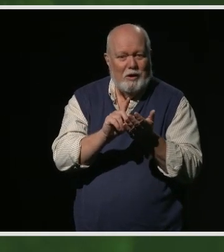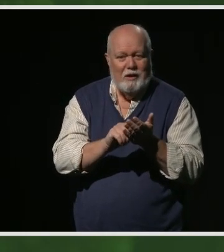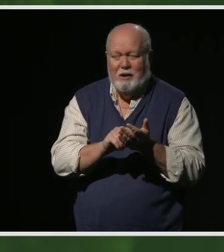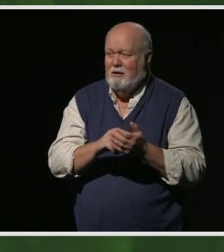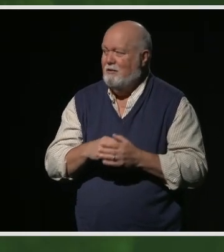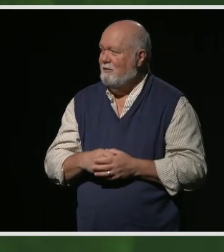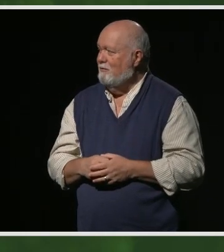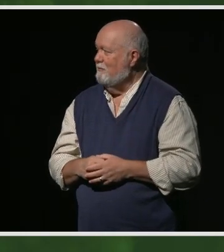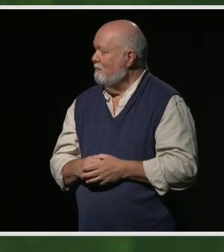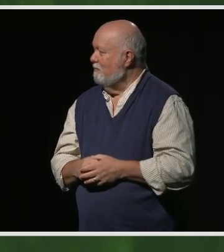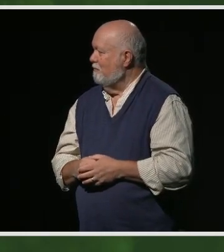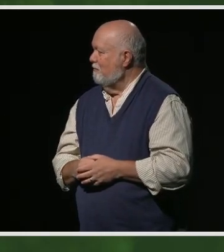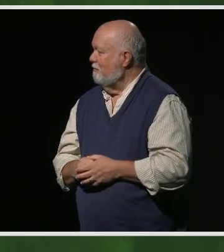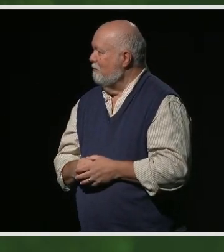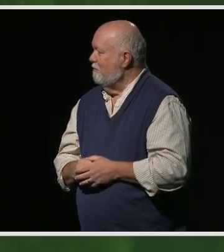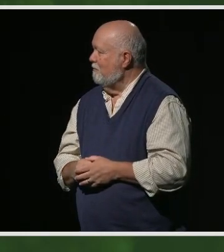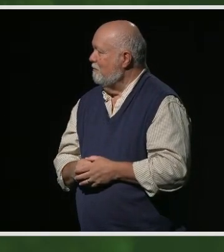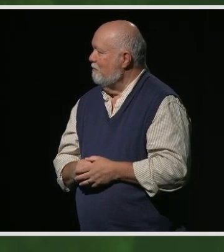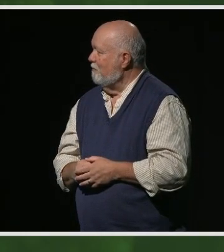Corning.